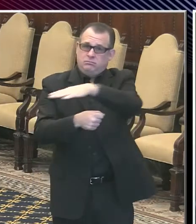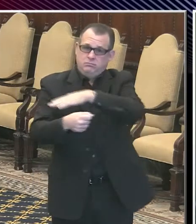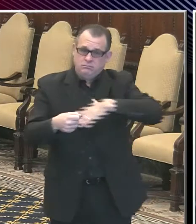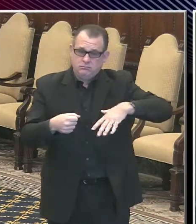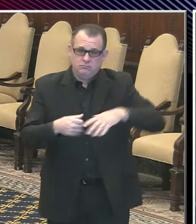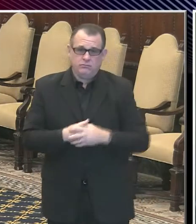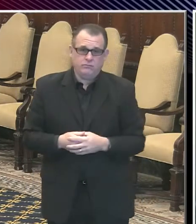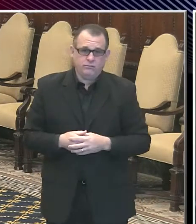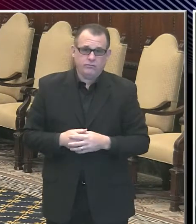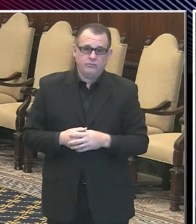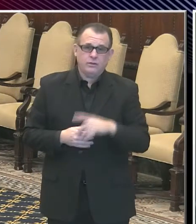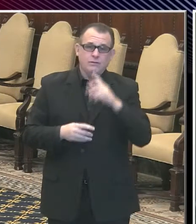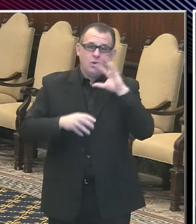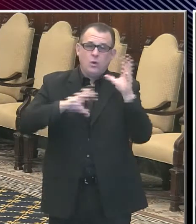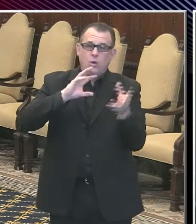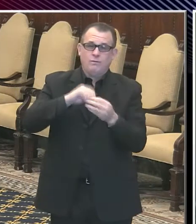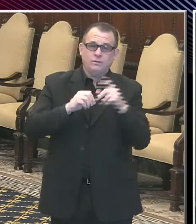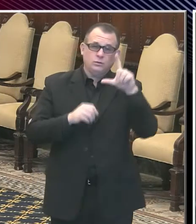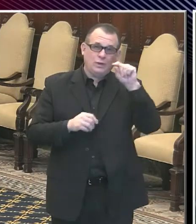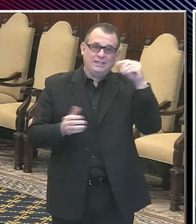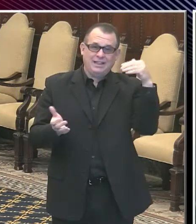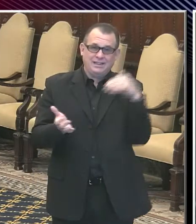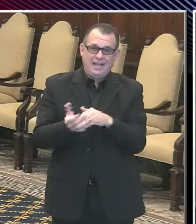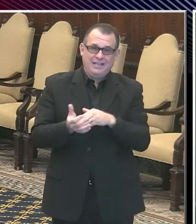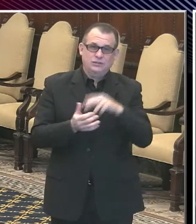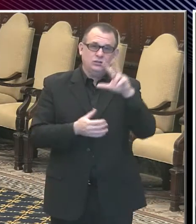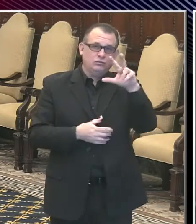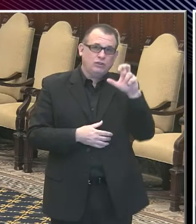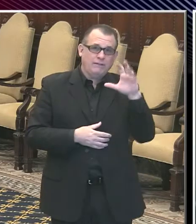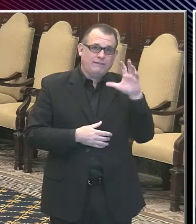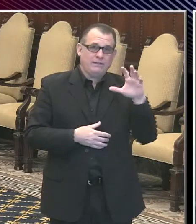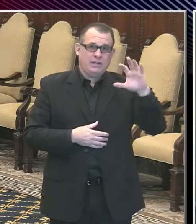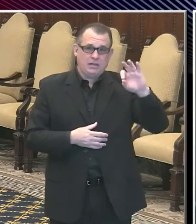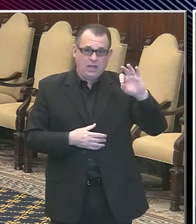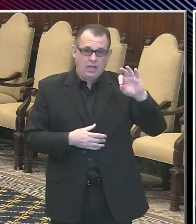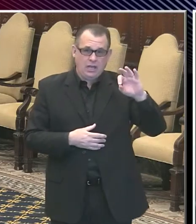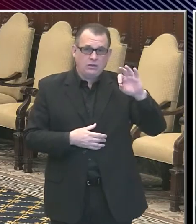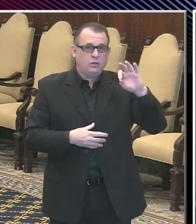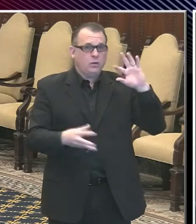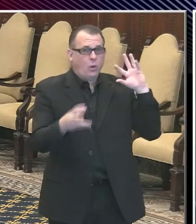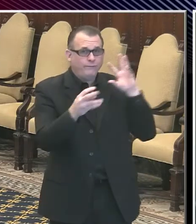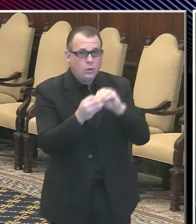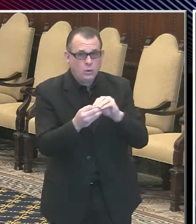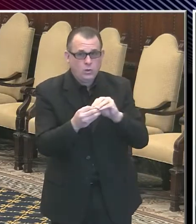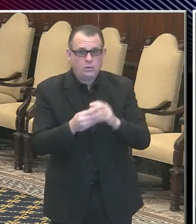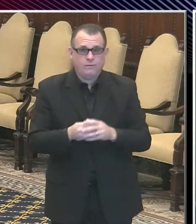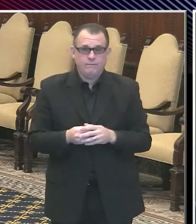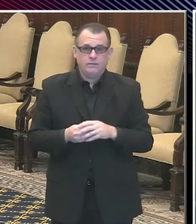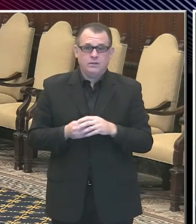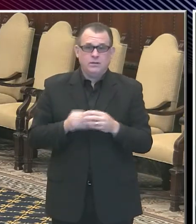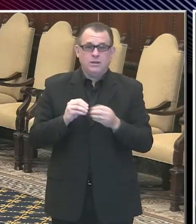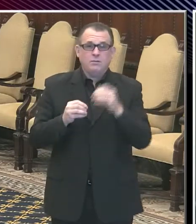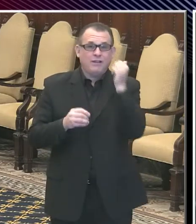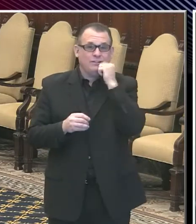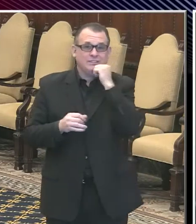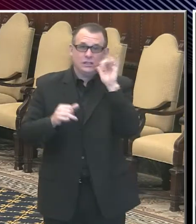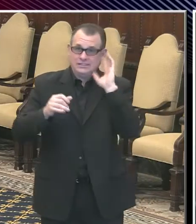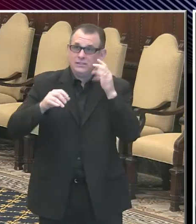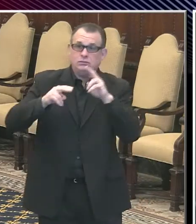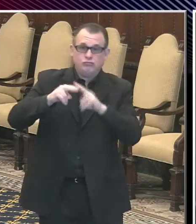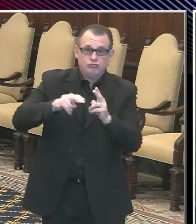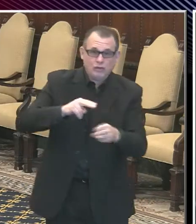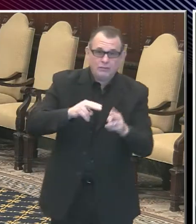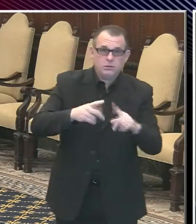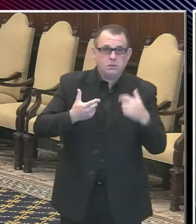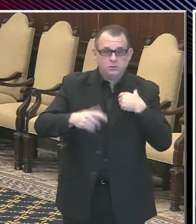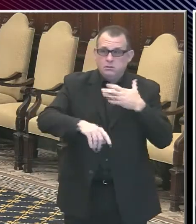bringing us to a total of 20,359 since the beginning of the epidemic. And that daily number is still falling overall, so we're clearly making progress as far as the number